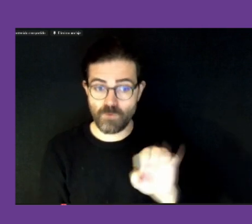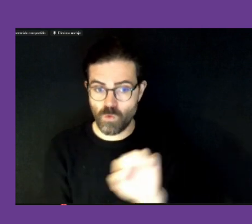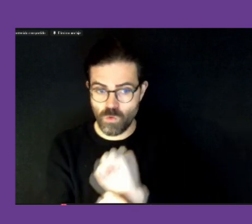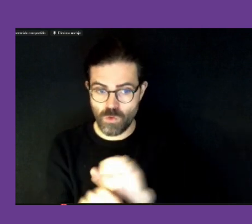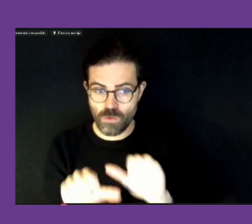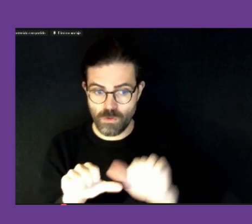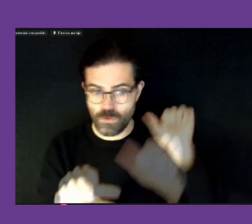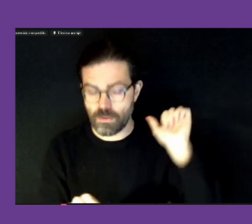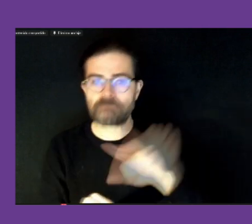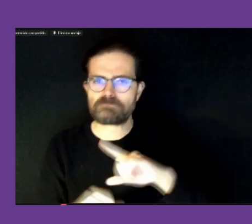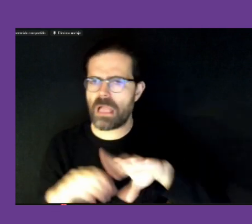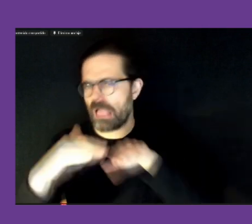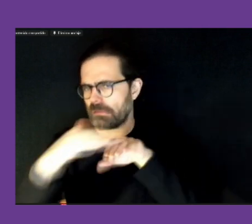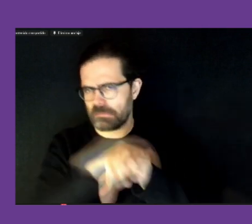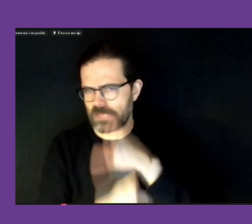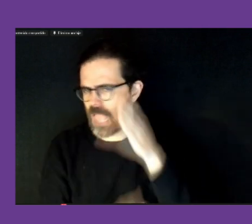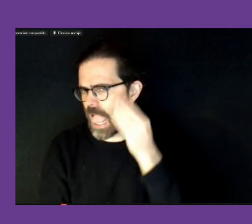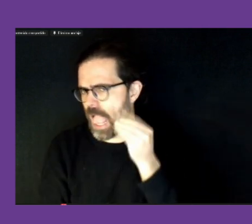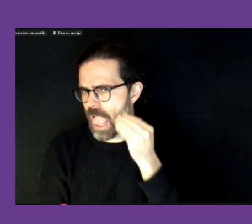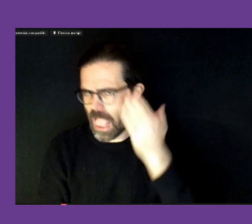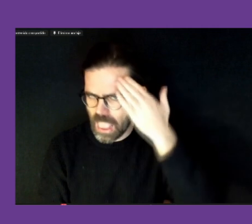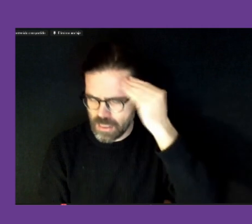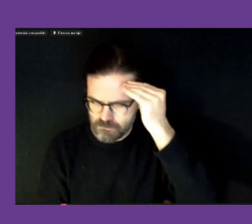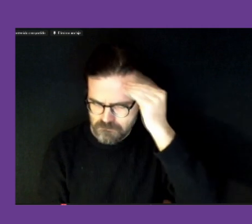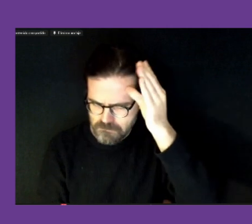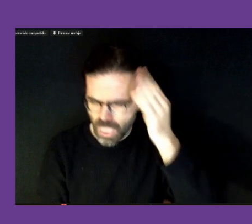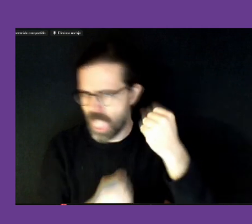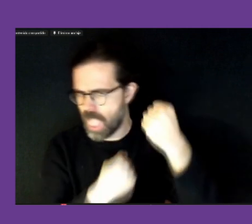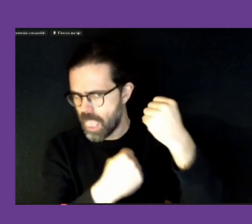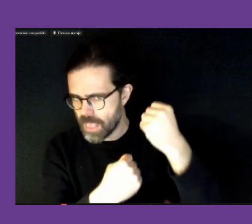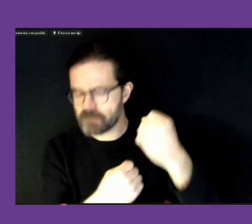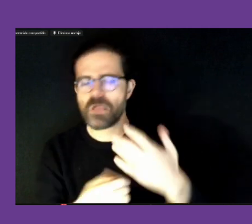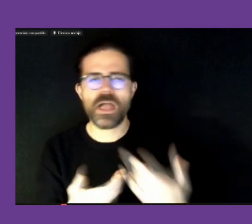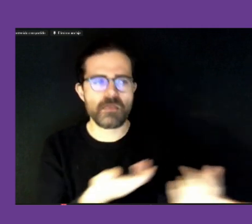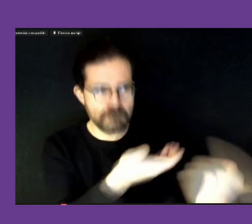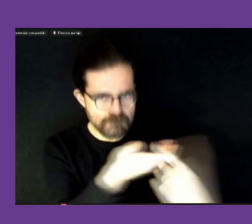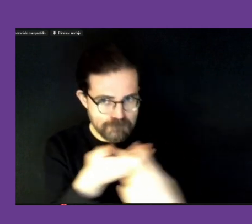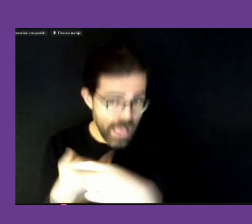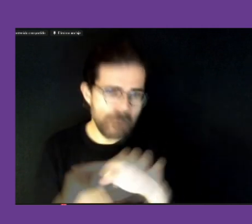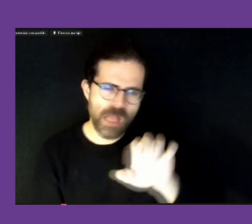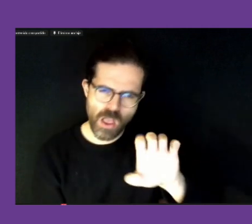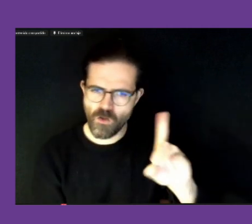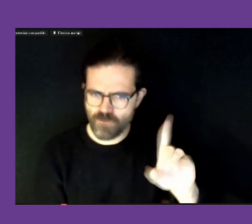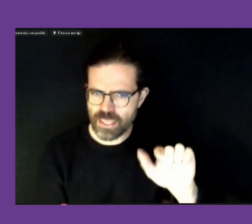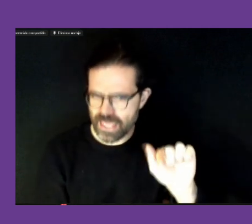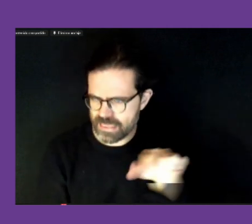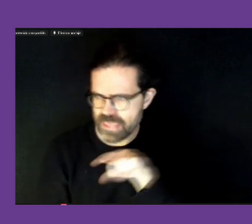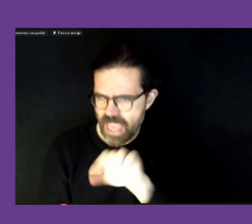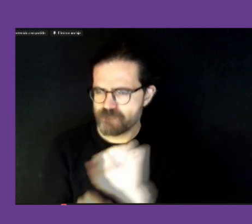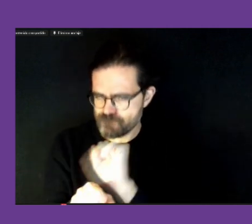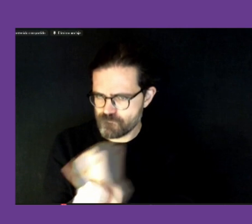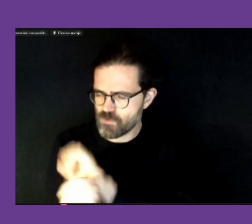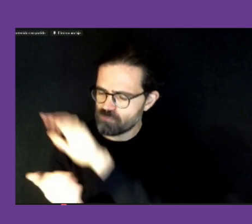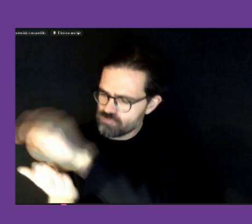accessibility experts also within EDF and our members. And there was at some point somebody had the